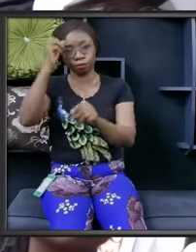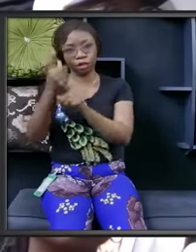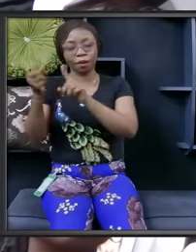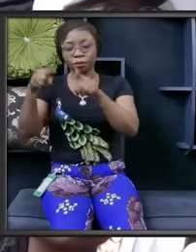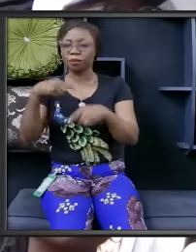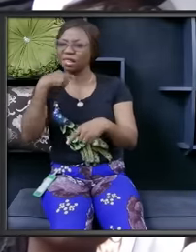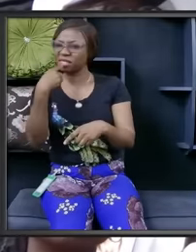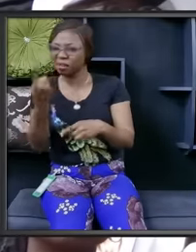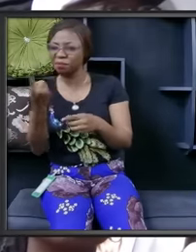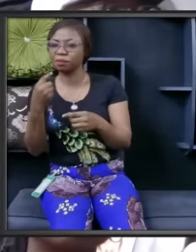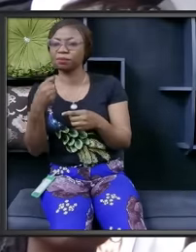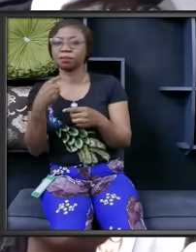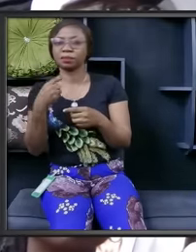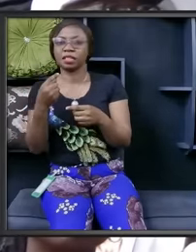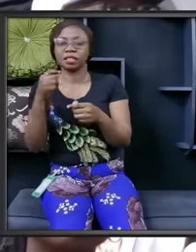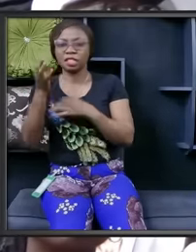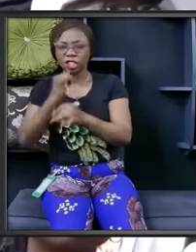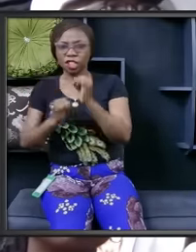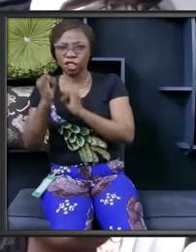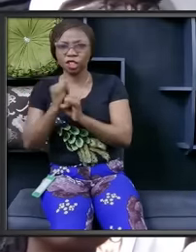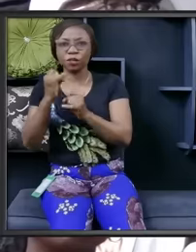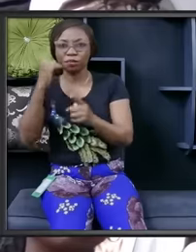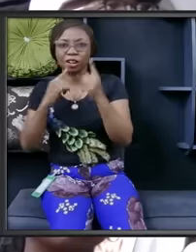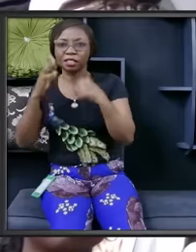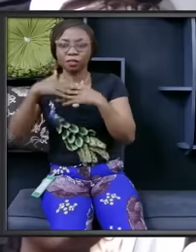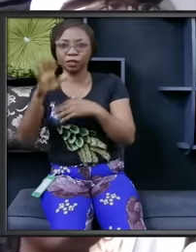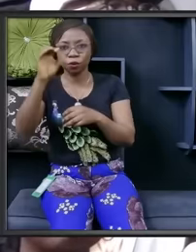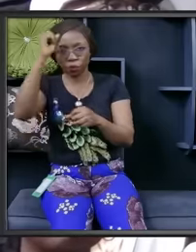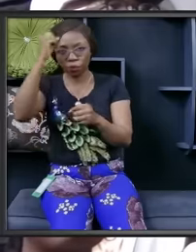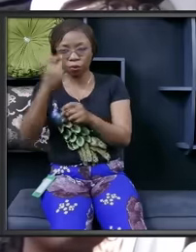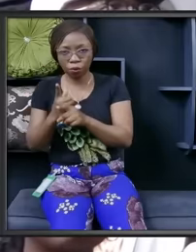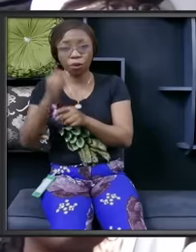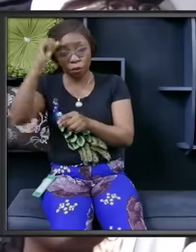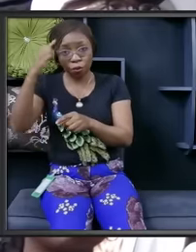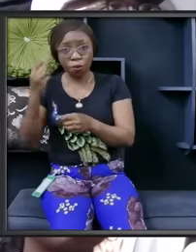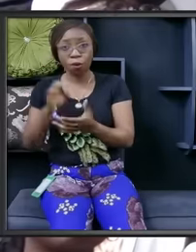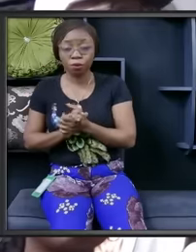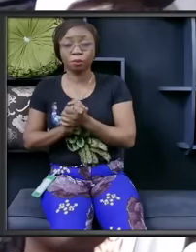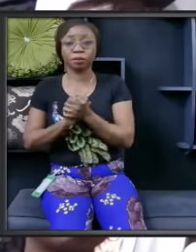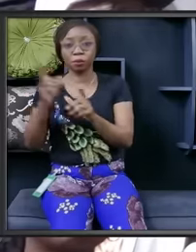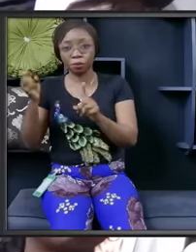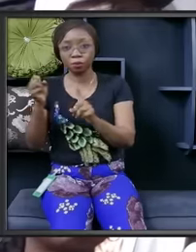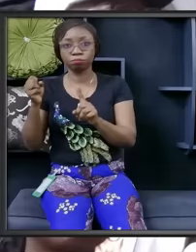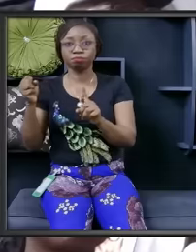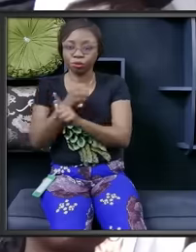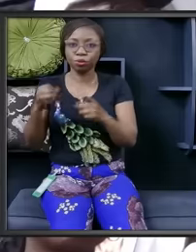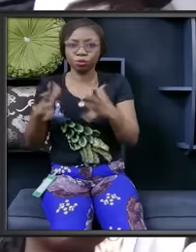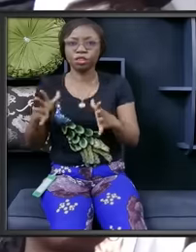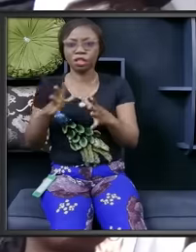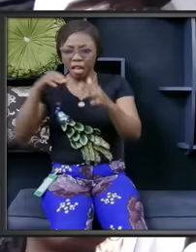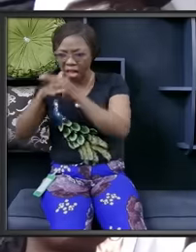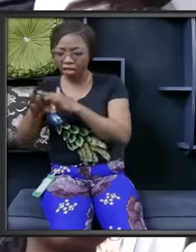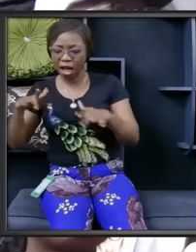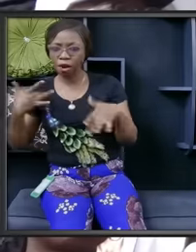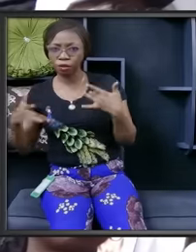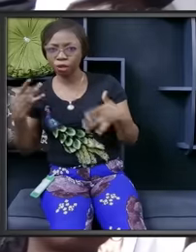say, instead of crying, after your husband don't beat you, finish. Just enter WhatsApp. May I download WhatsApp for you? May they